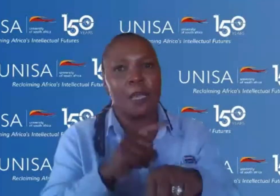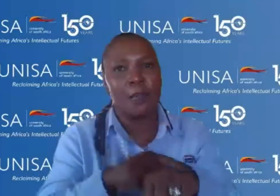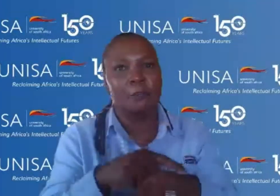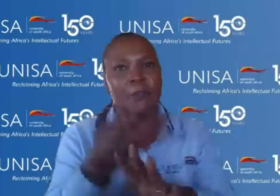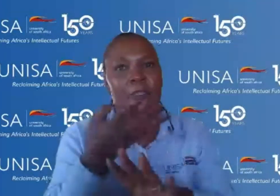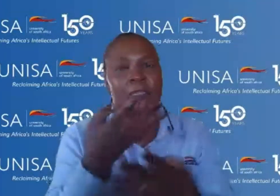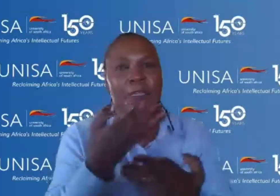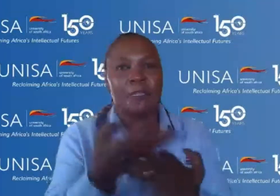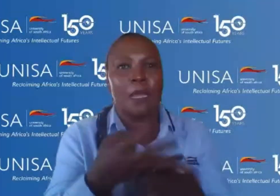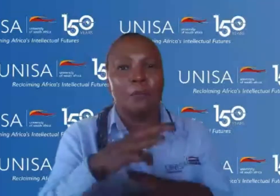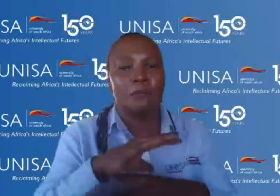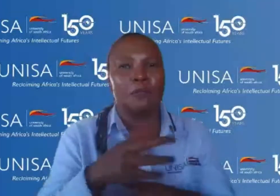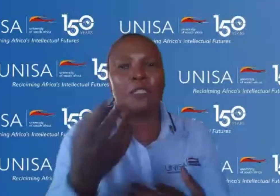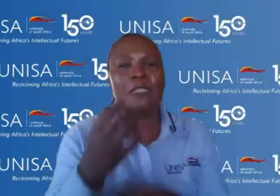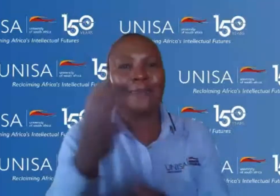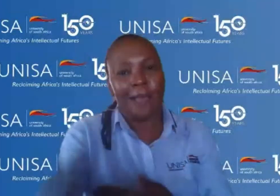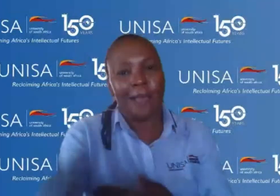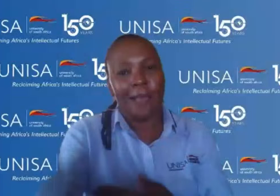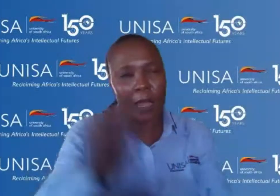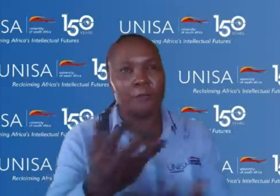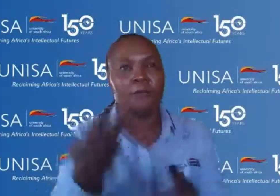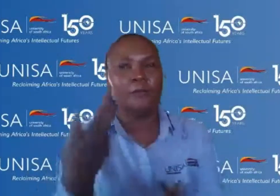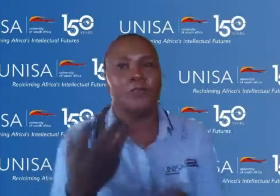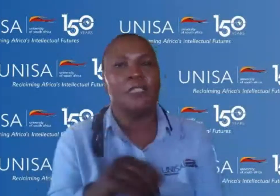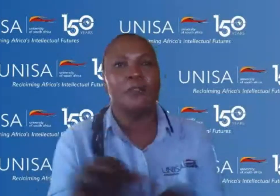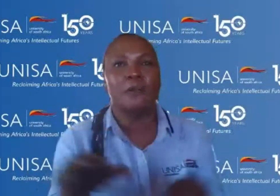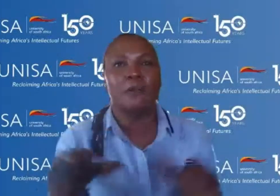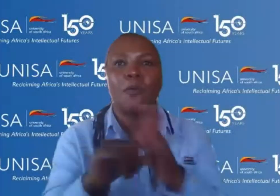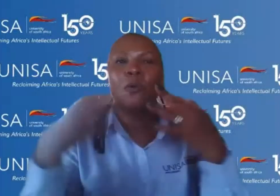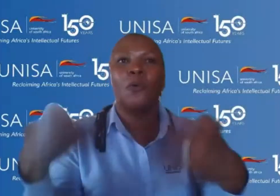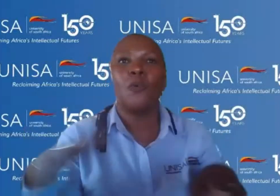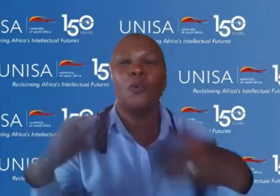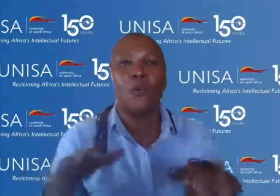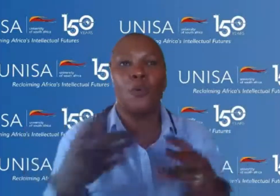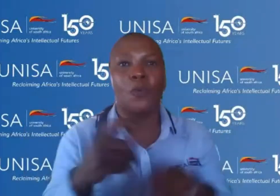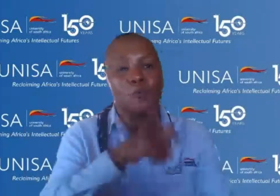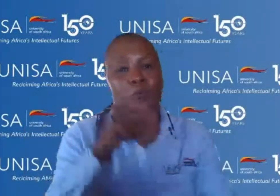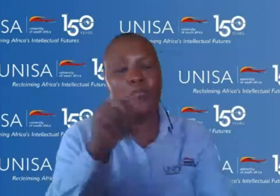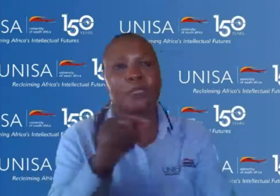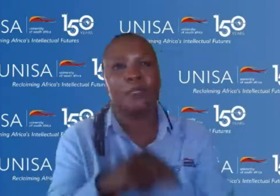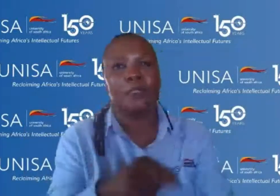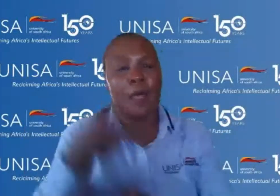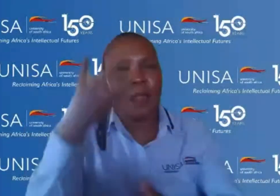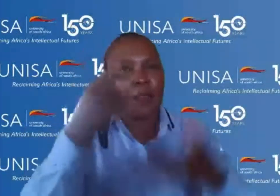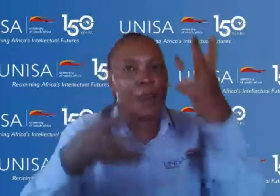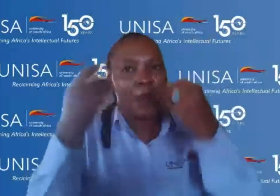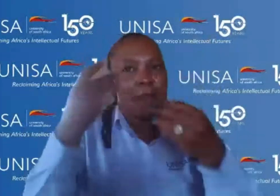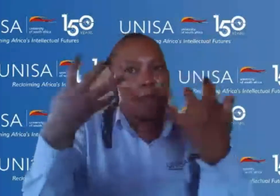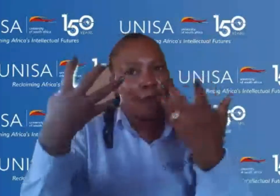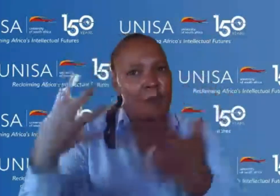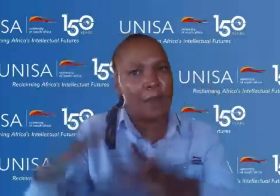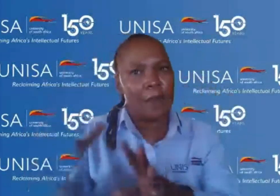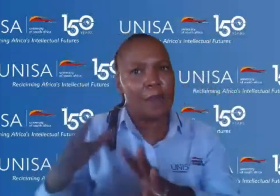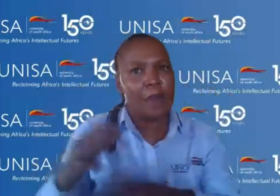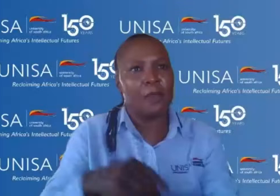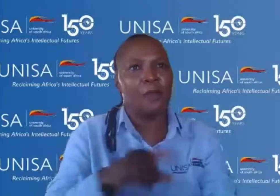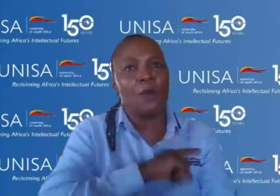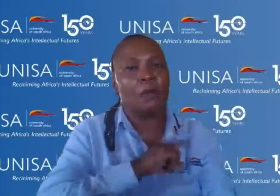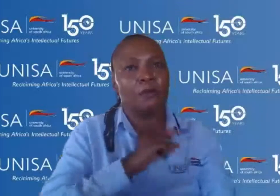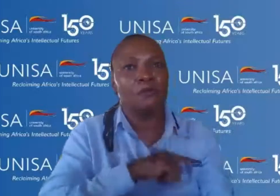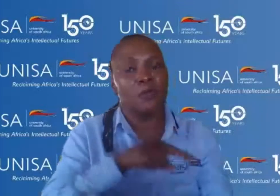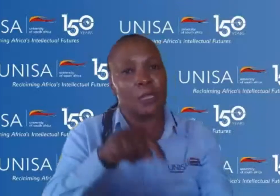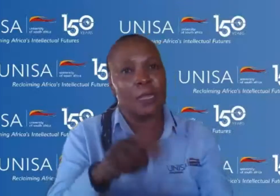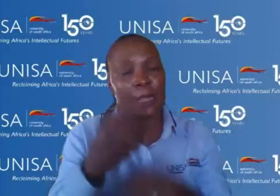coming, and therefore it's important that you do prioritize that. And I've learned from, you know, because I'm also a product of UNISA,